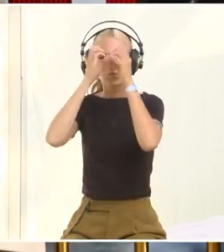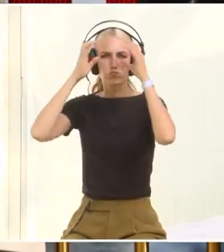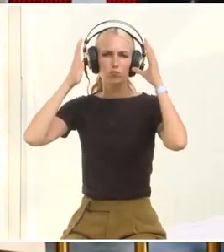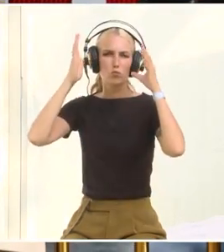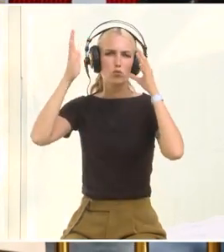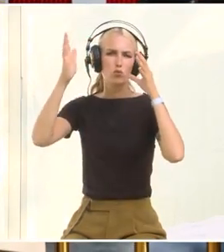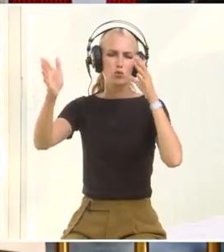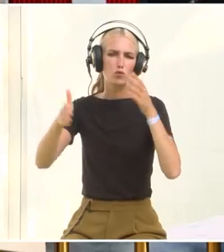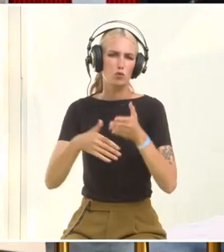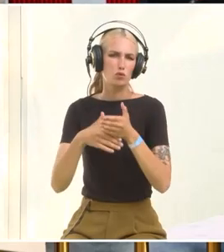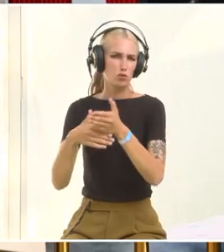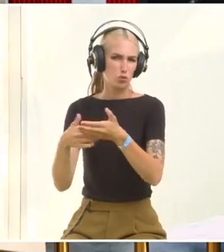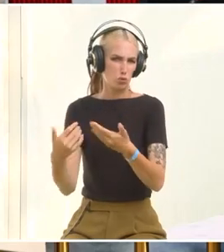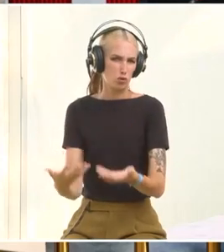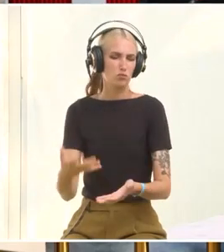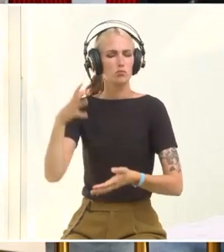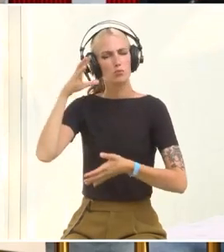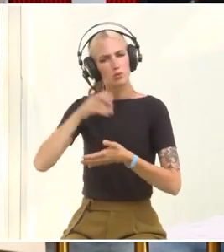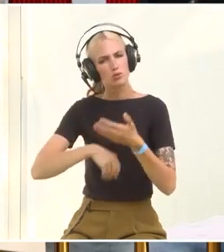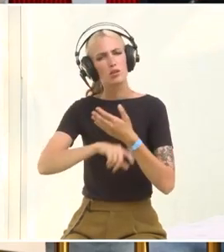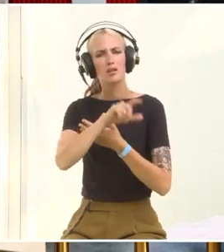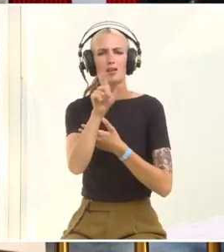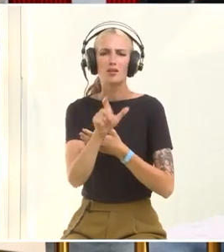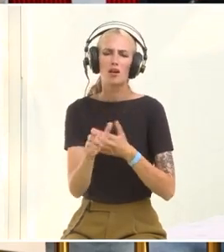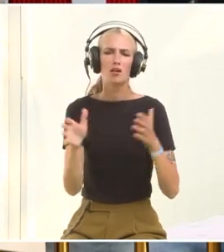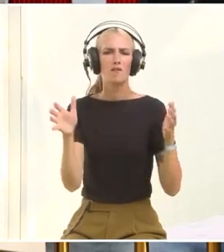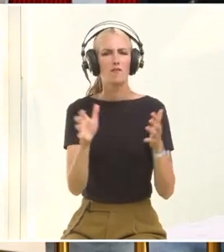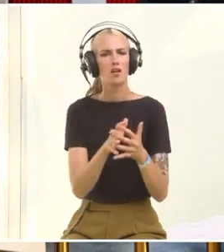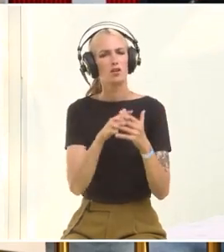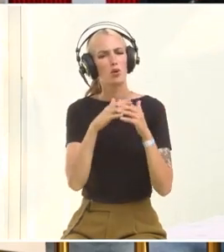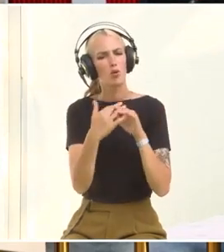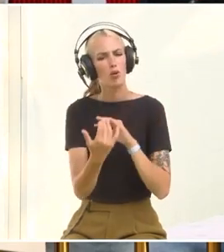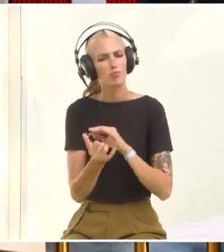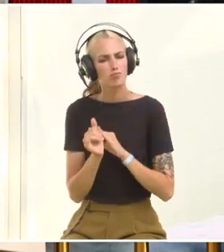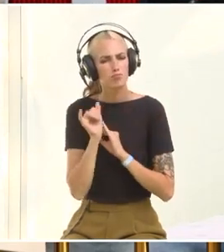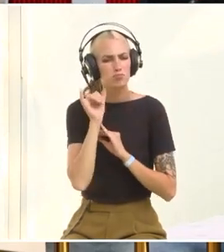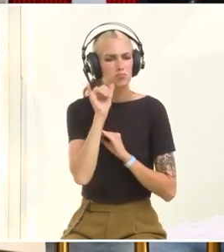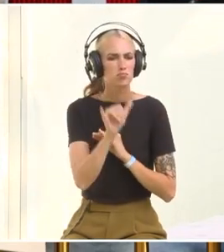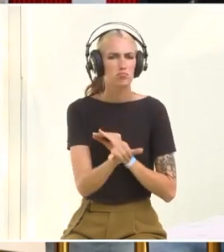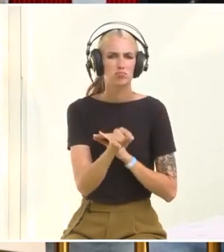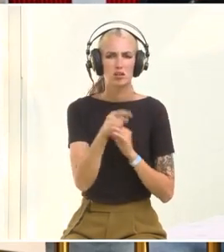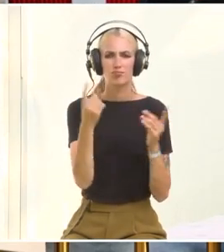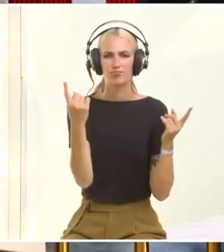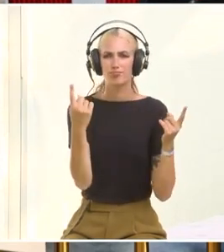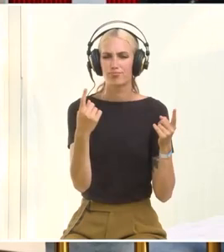go into a small town somewhere in Italy as well, which is declining.